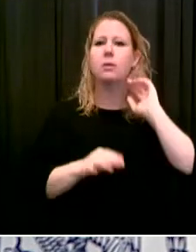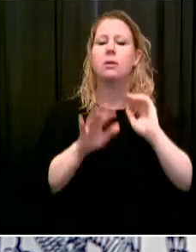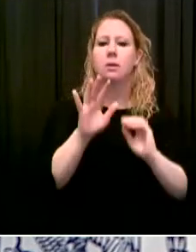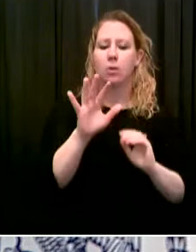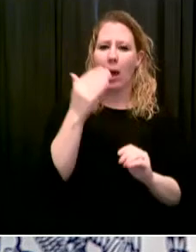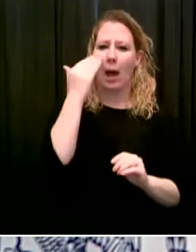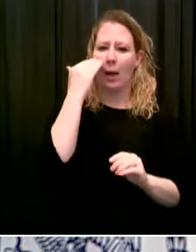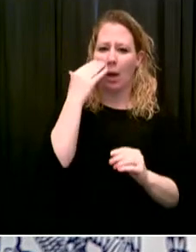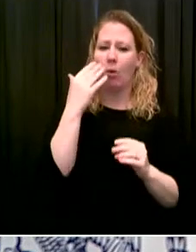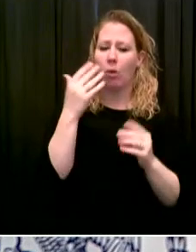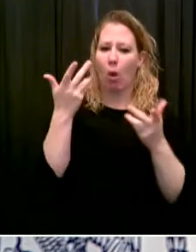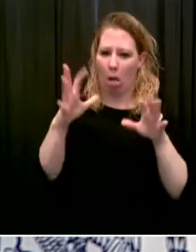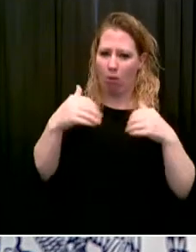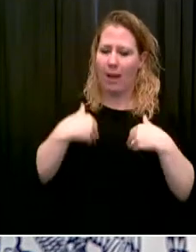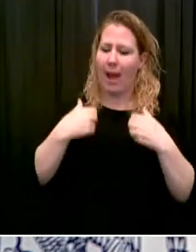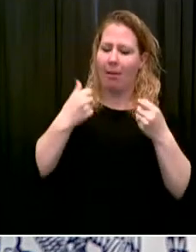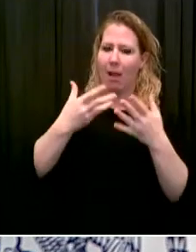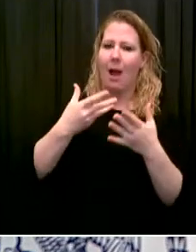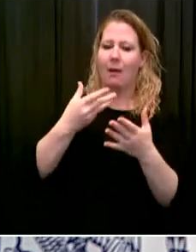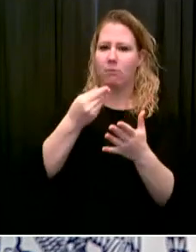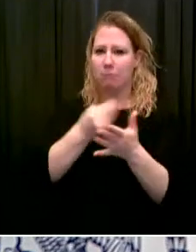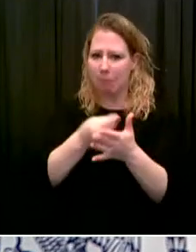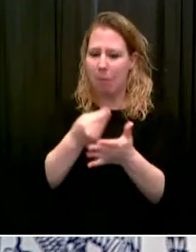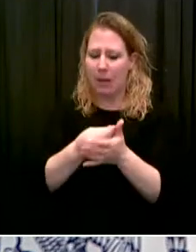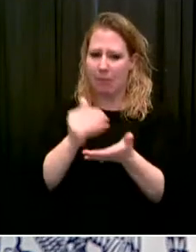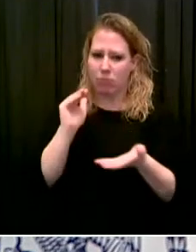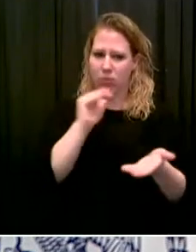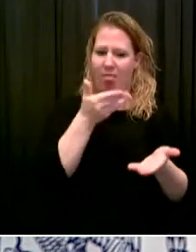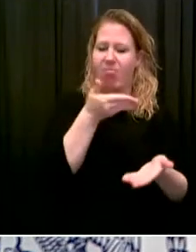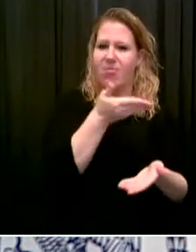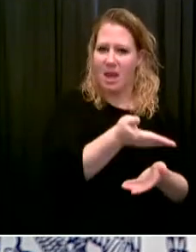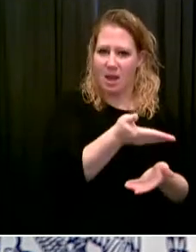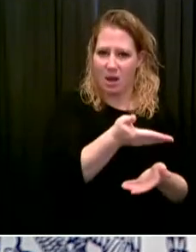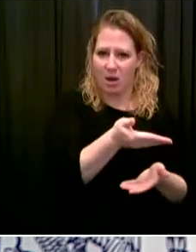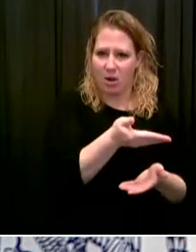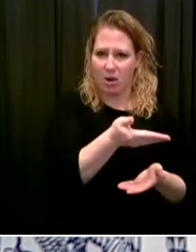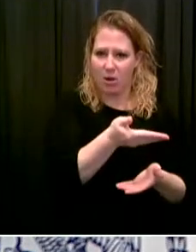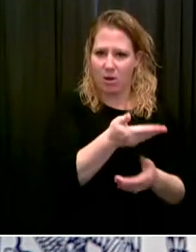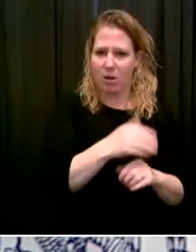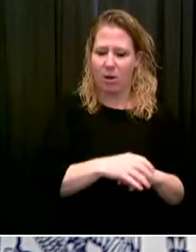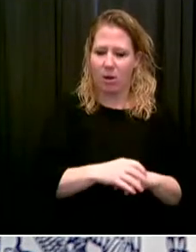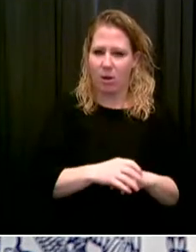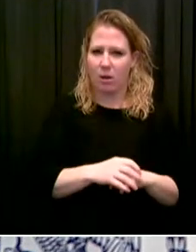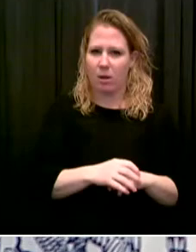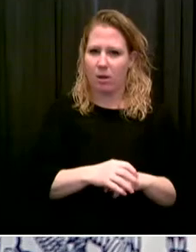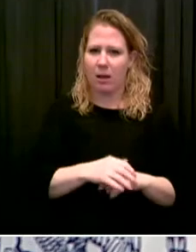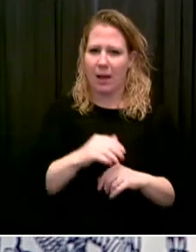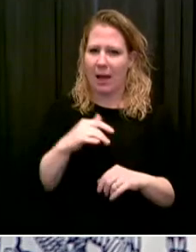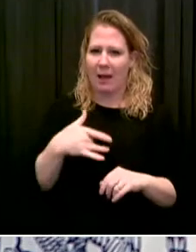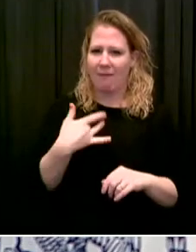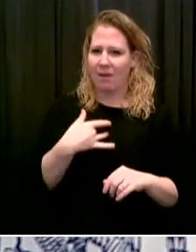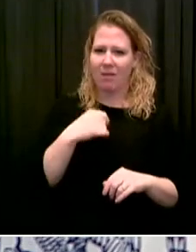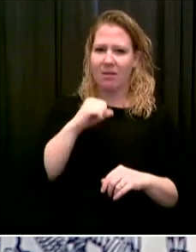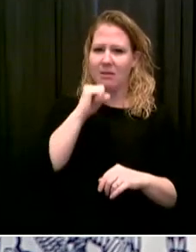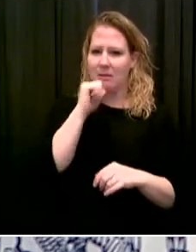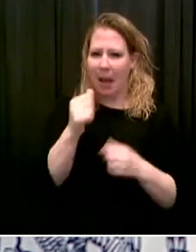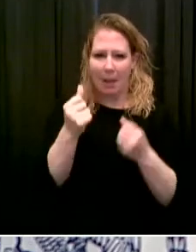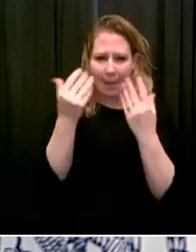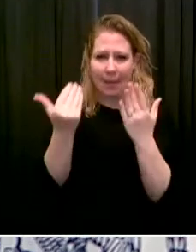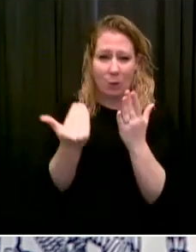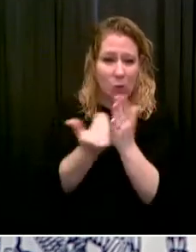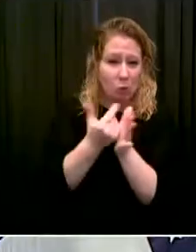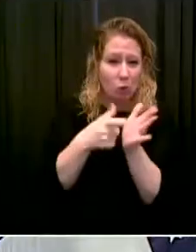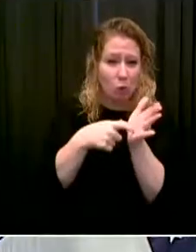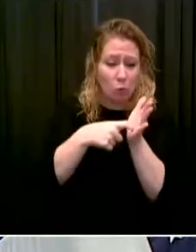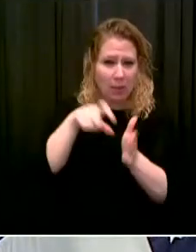and from asset forfeiture. I don't think there's many new needs because you're using existing funds, but